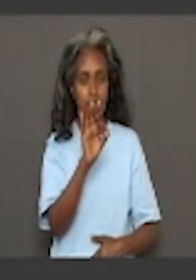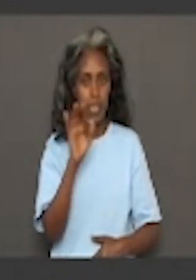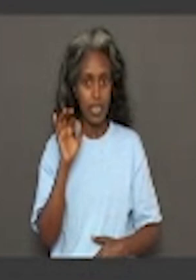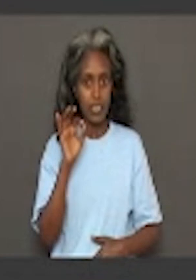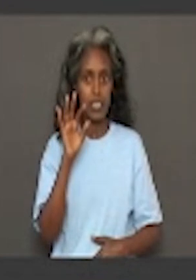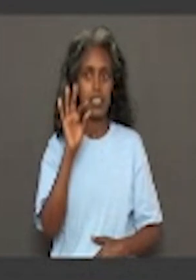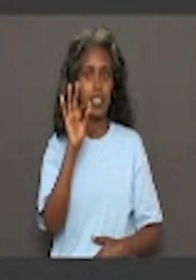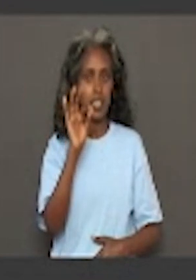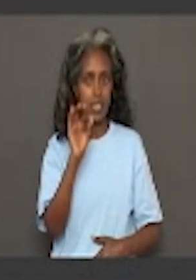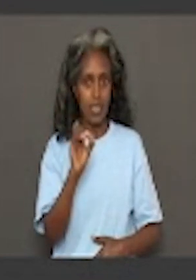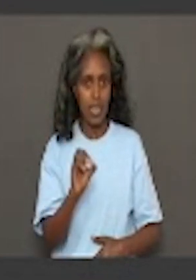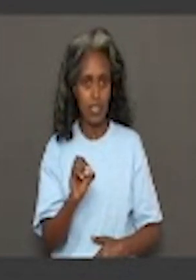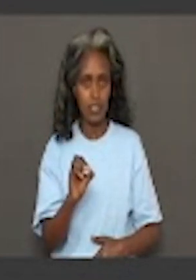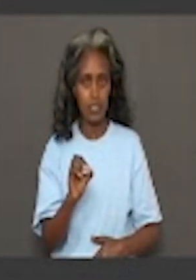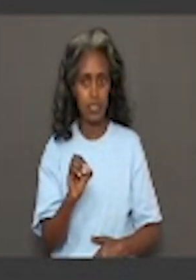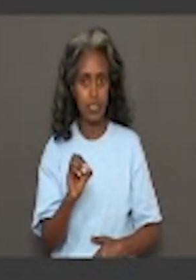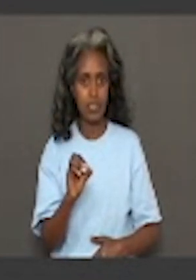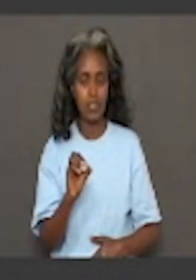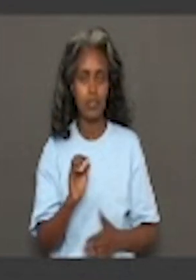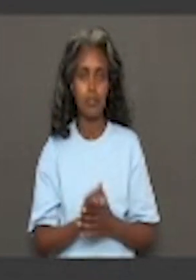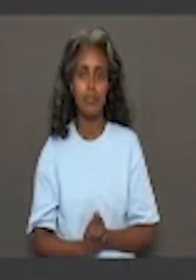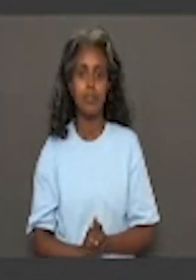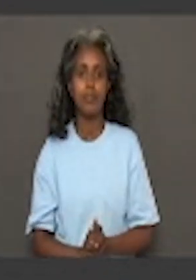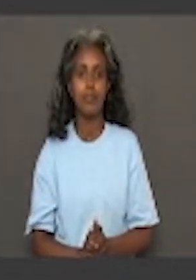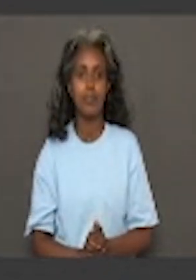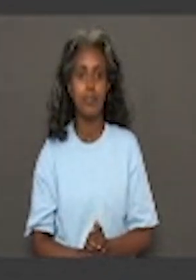378 over